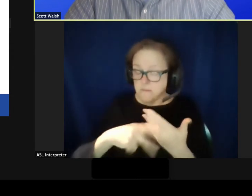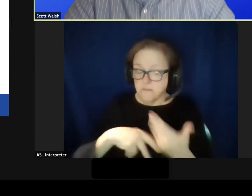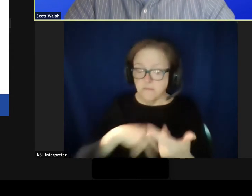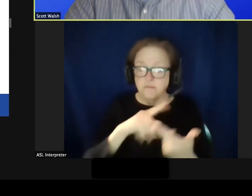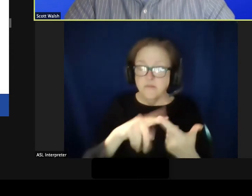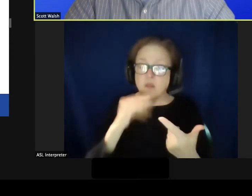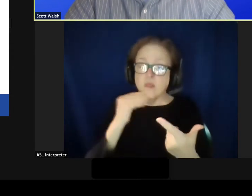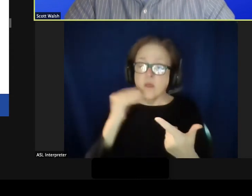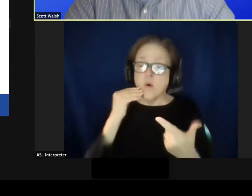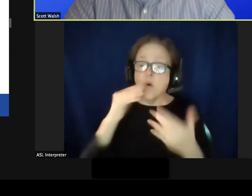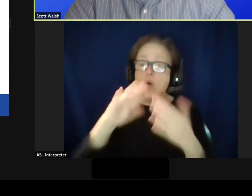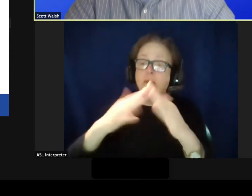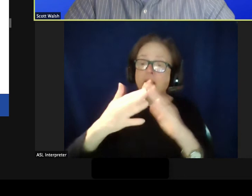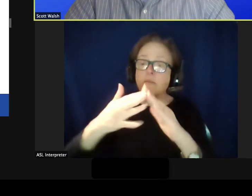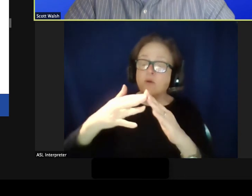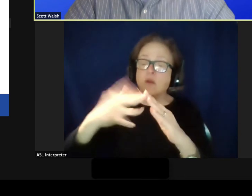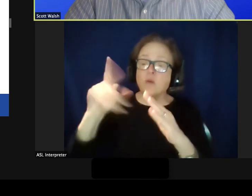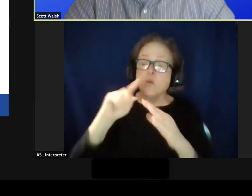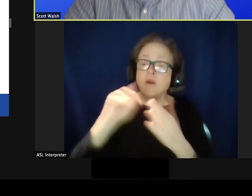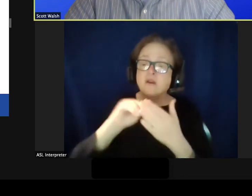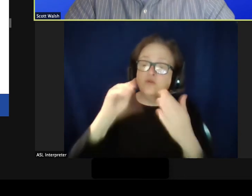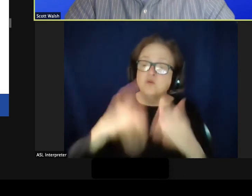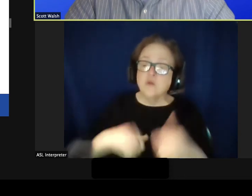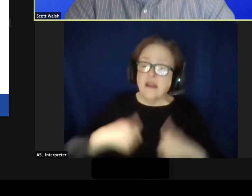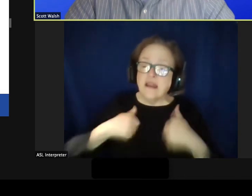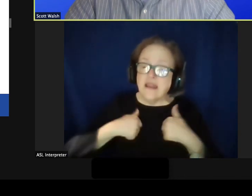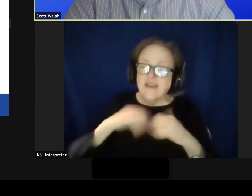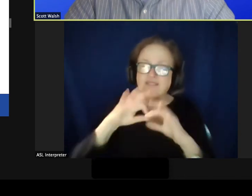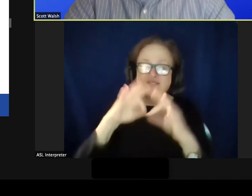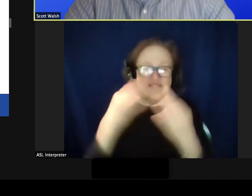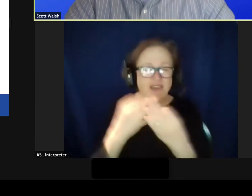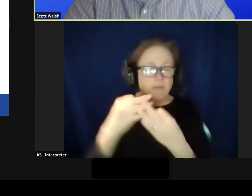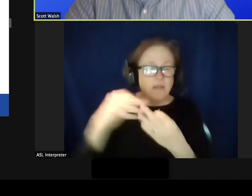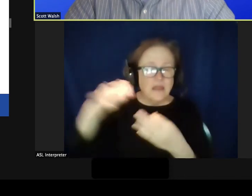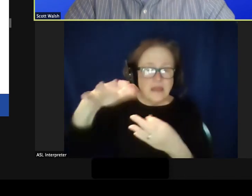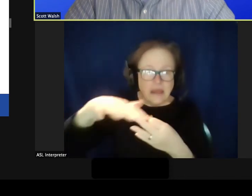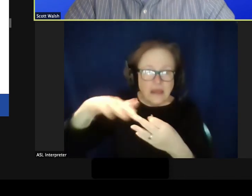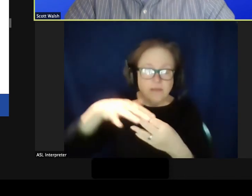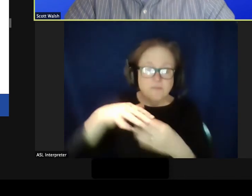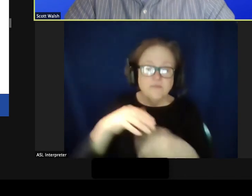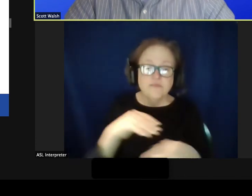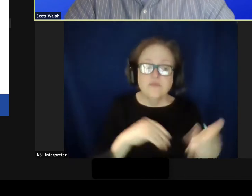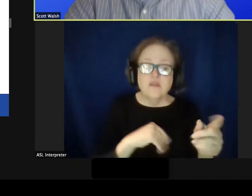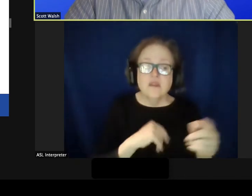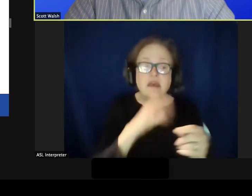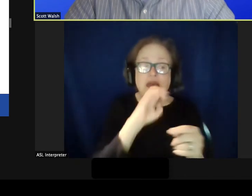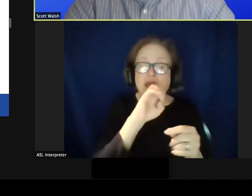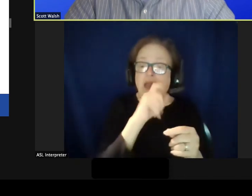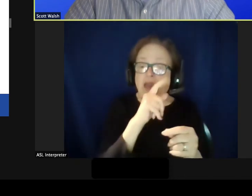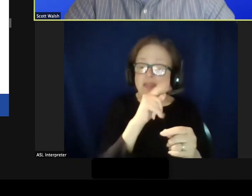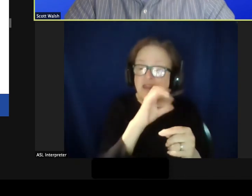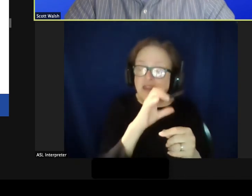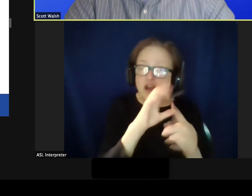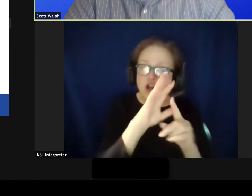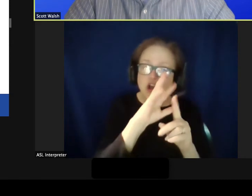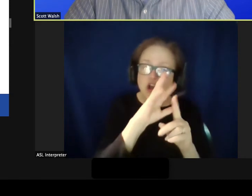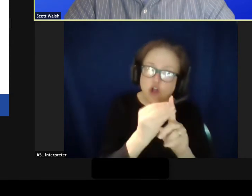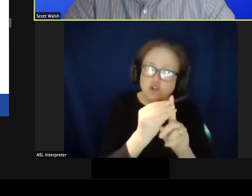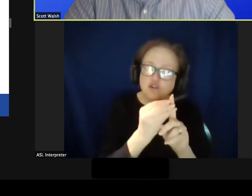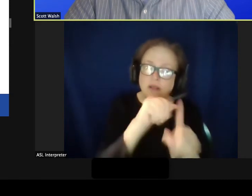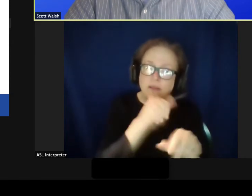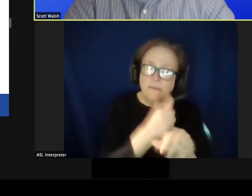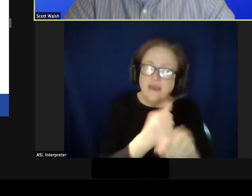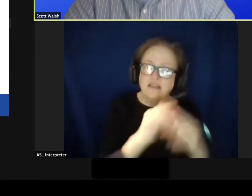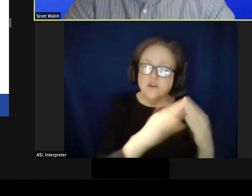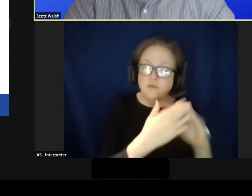communities of students and their families, ethnic and culturally based communities in which students and families